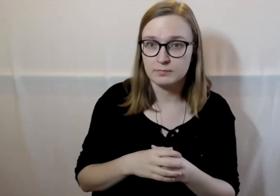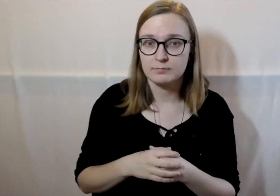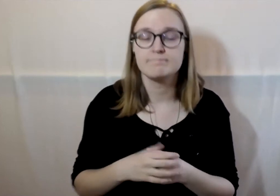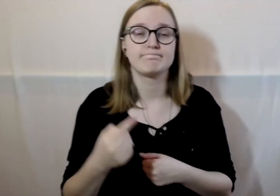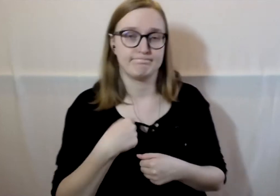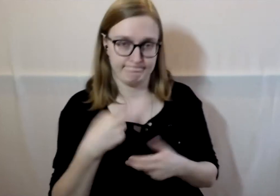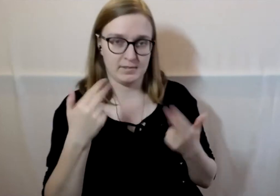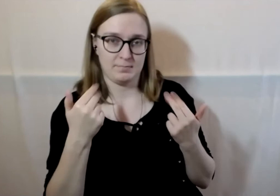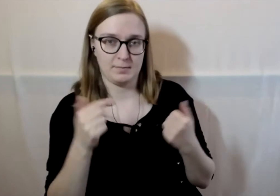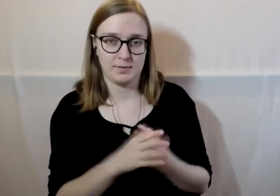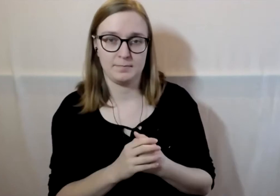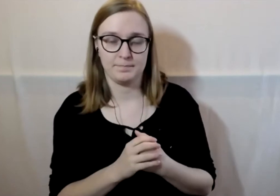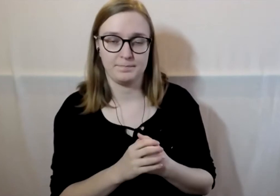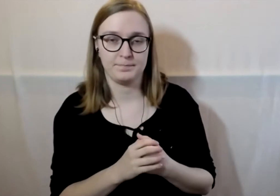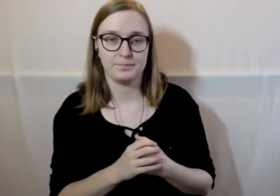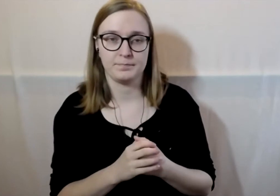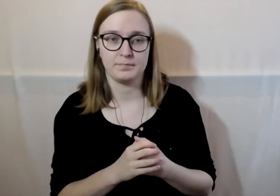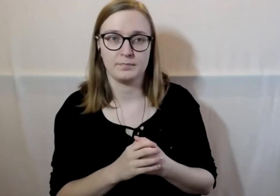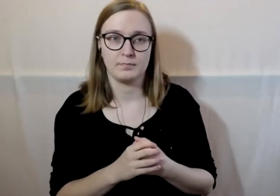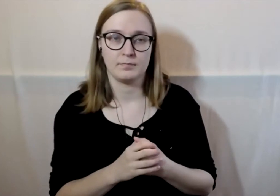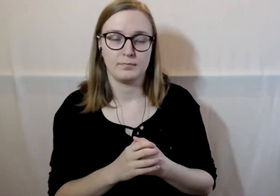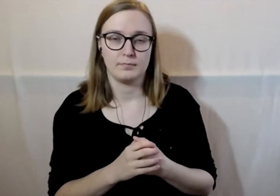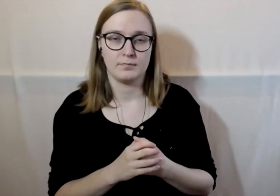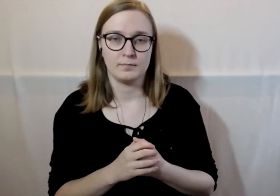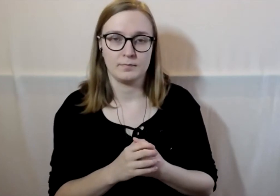It's me. And